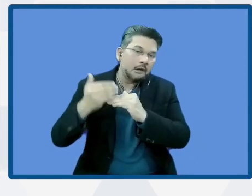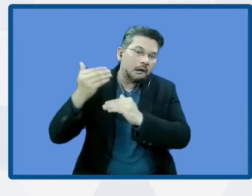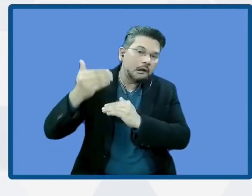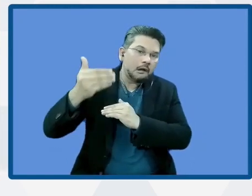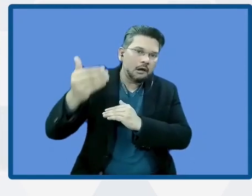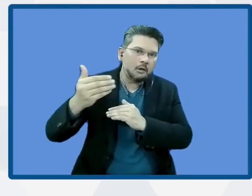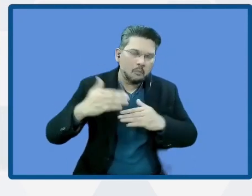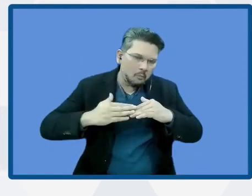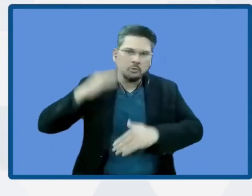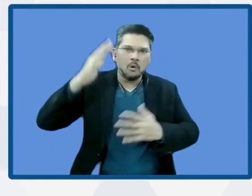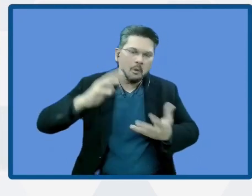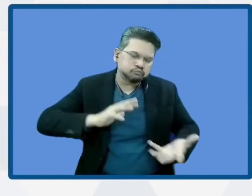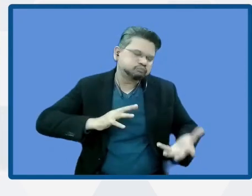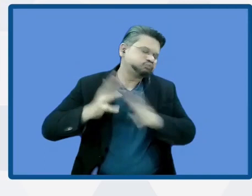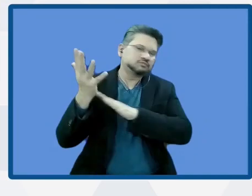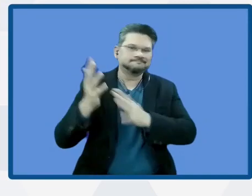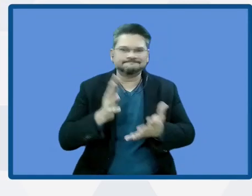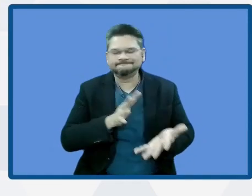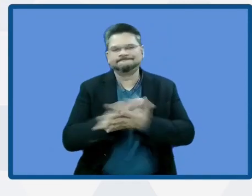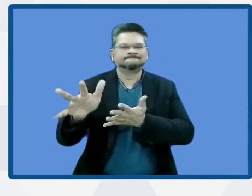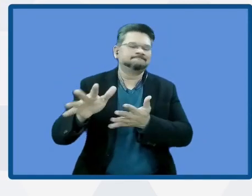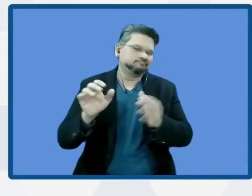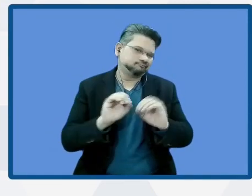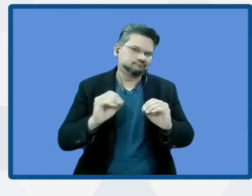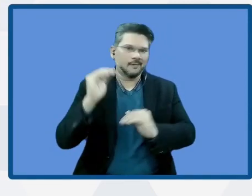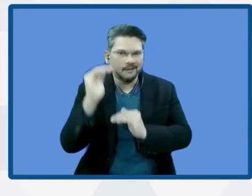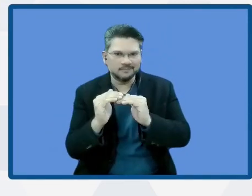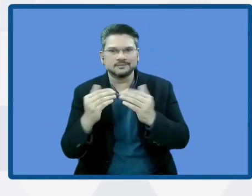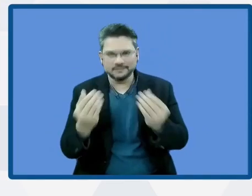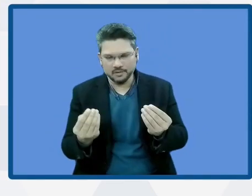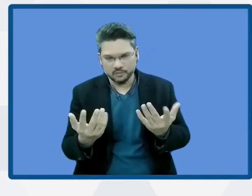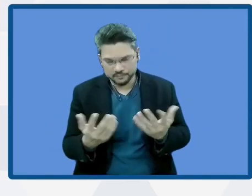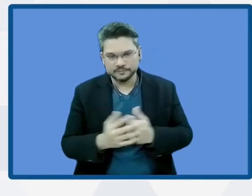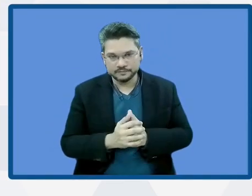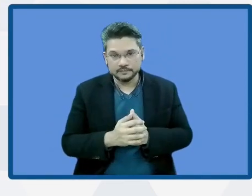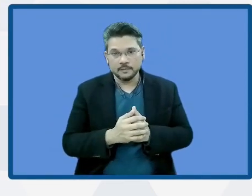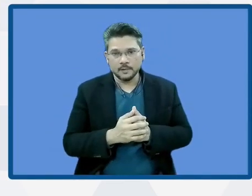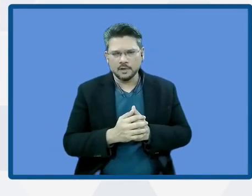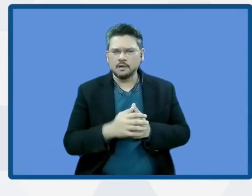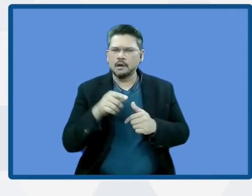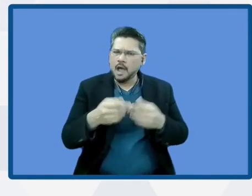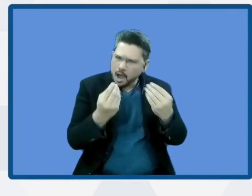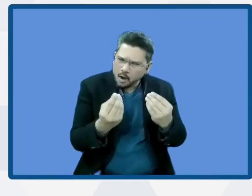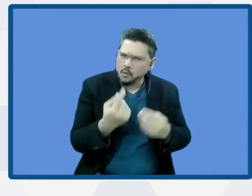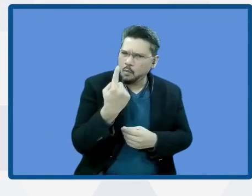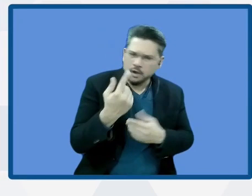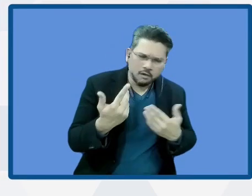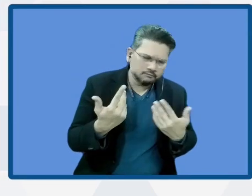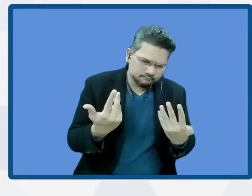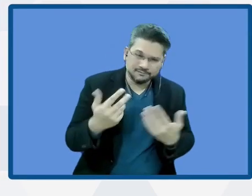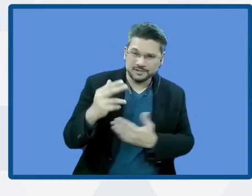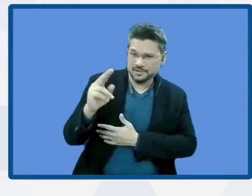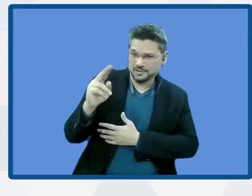and damage. One of the steps defined by the United Nations